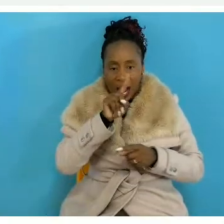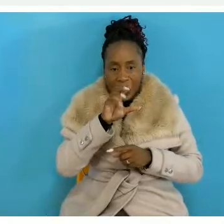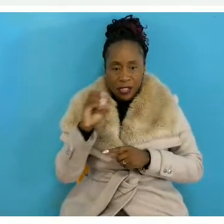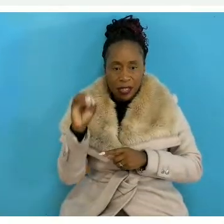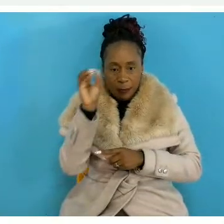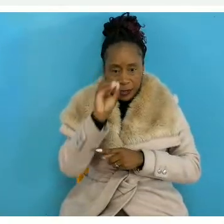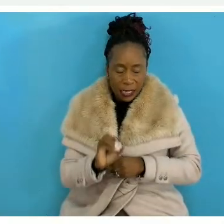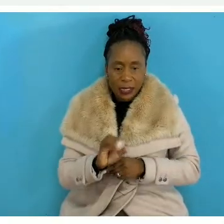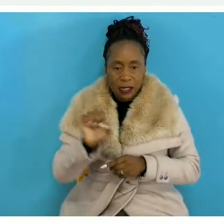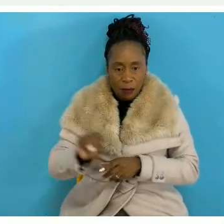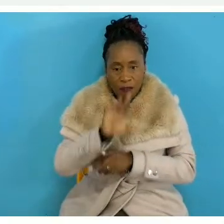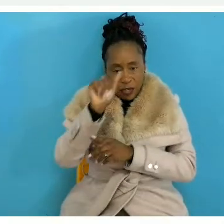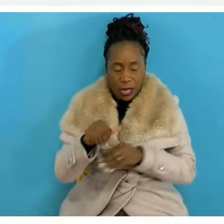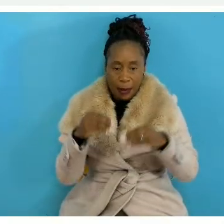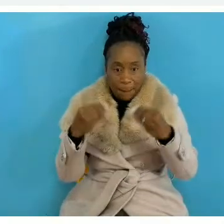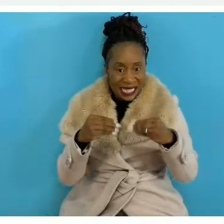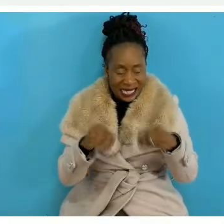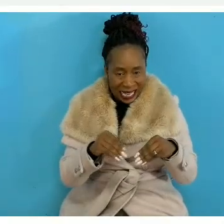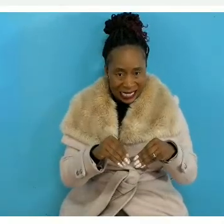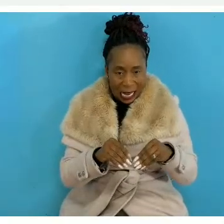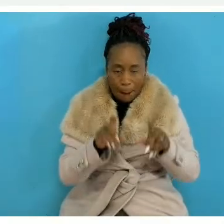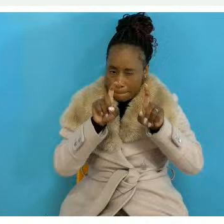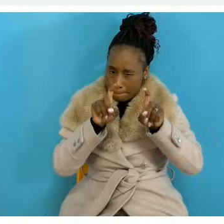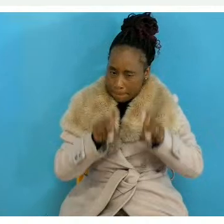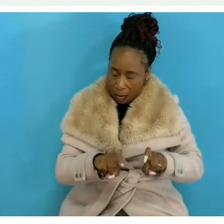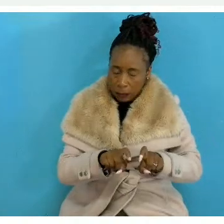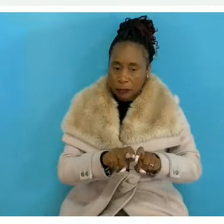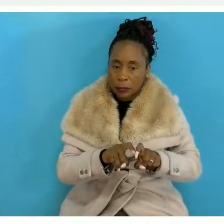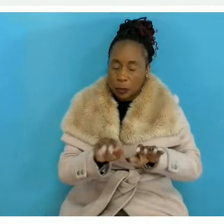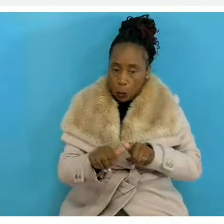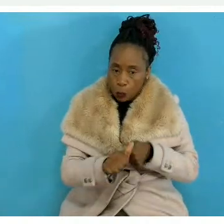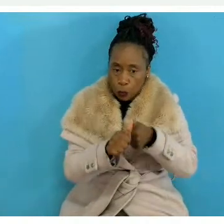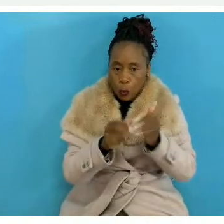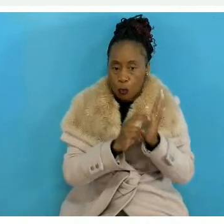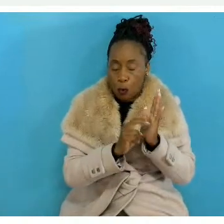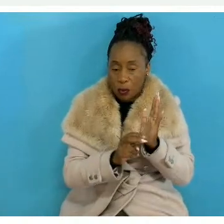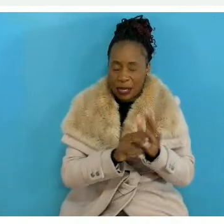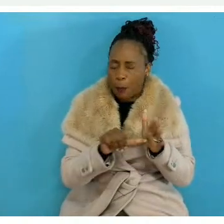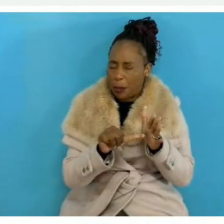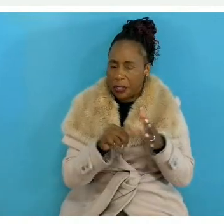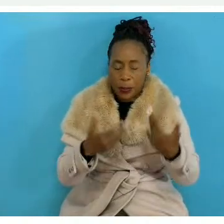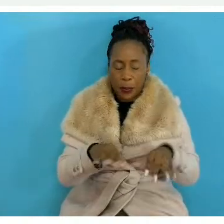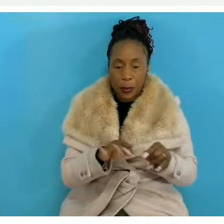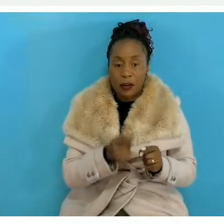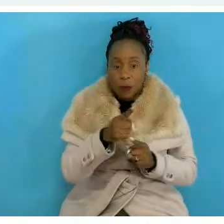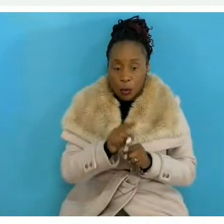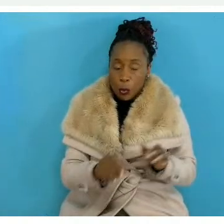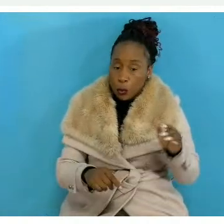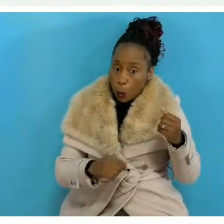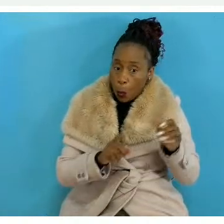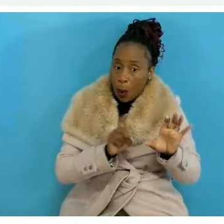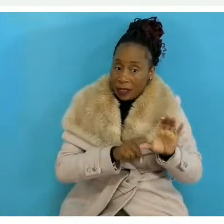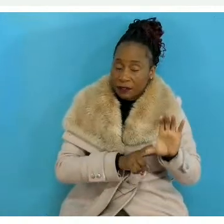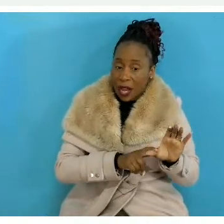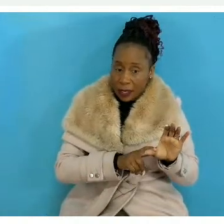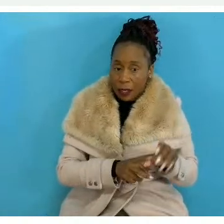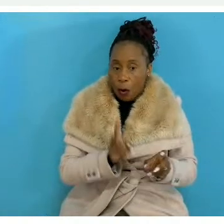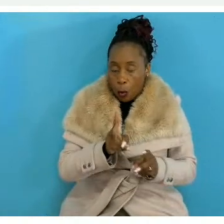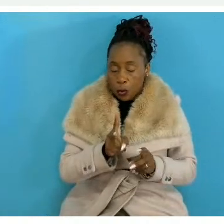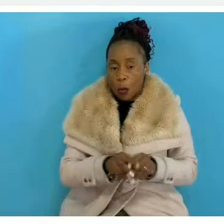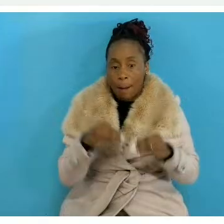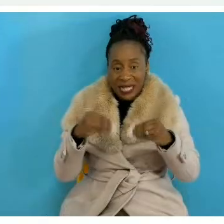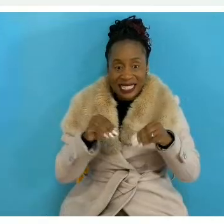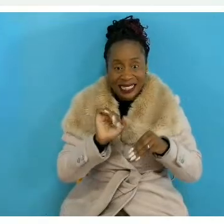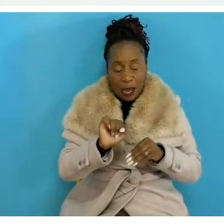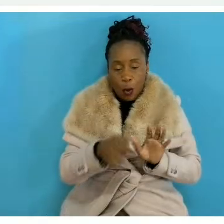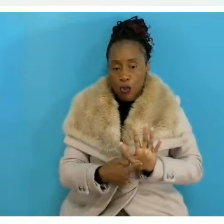African business. Compliance is also very important for you to qualify for support at GEP, and also your business must